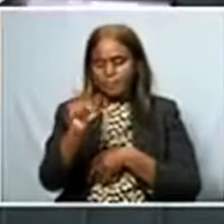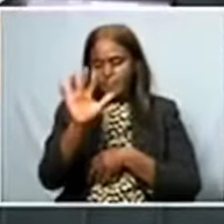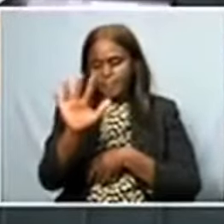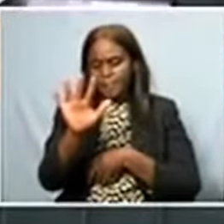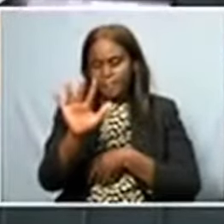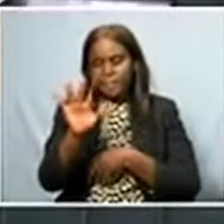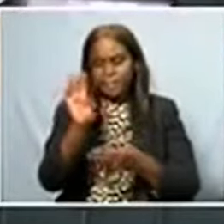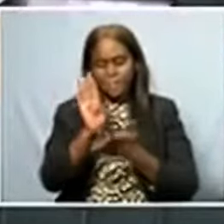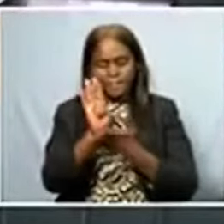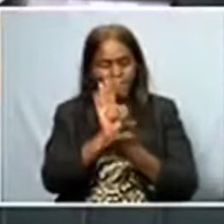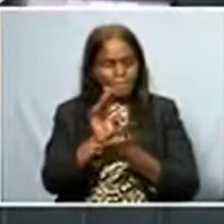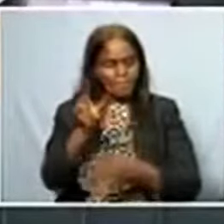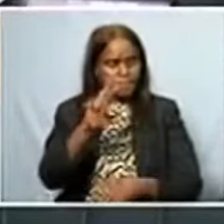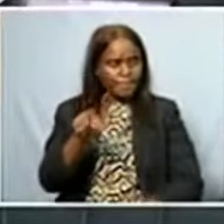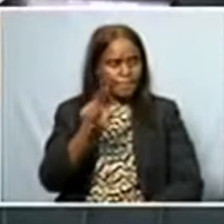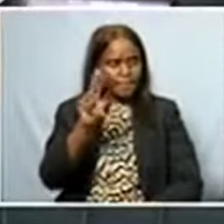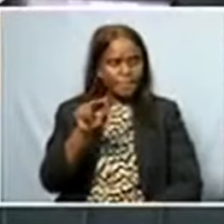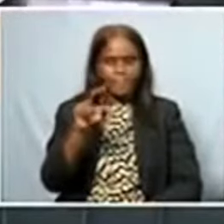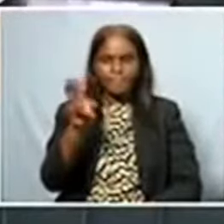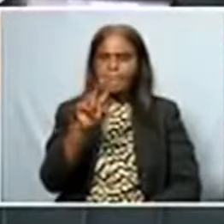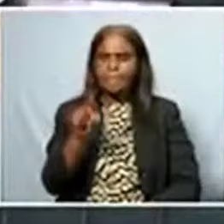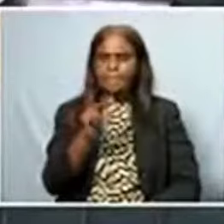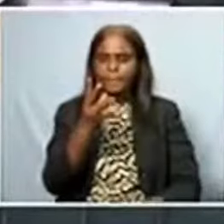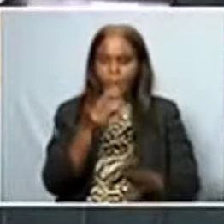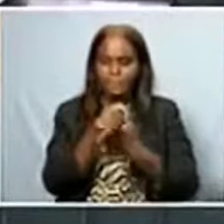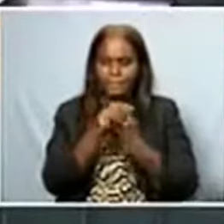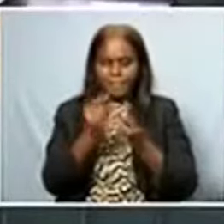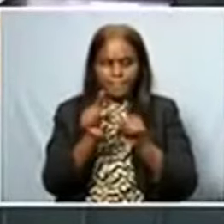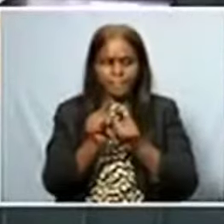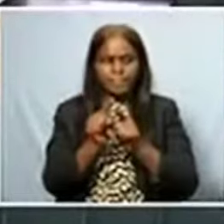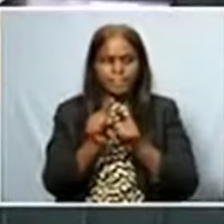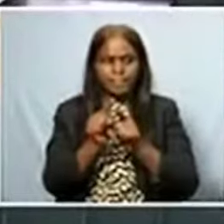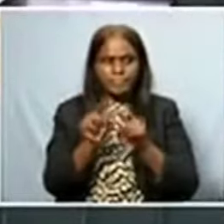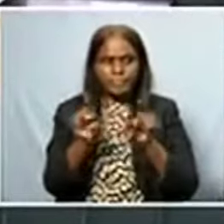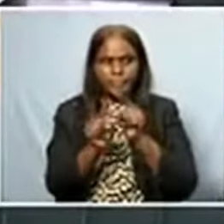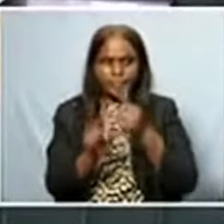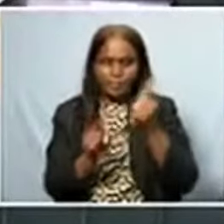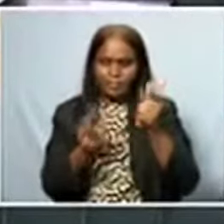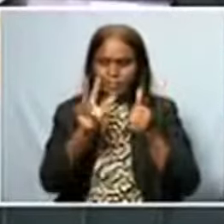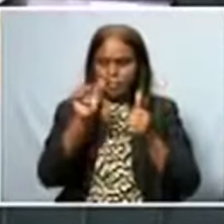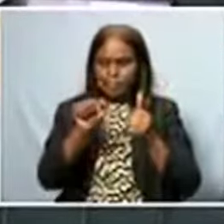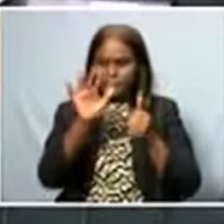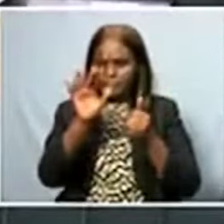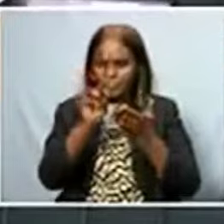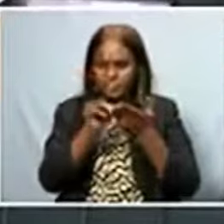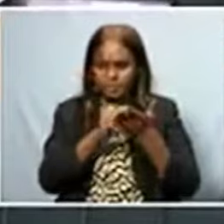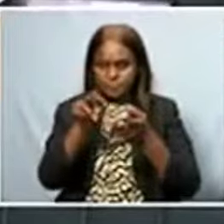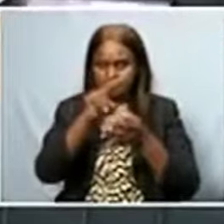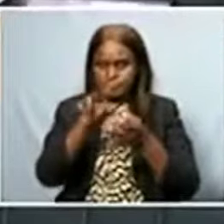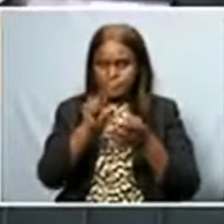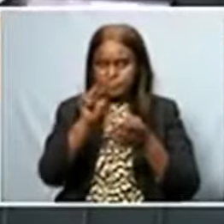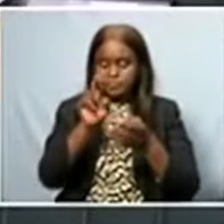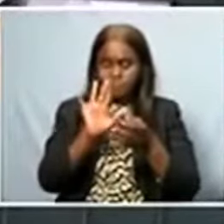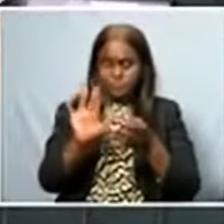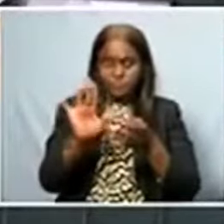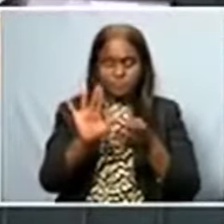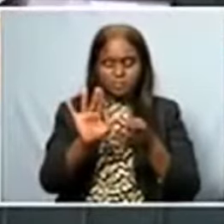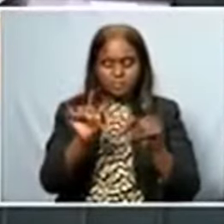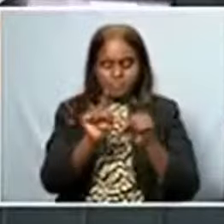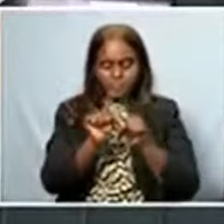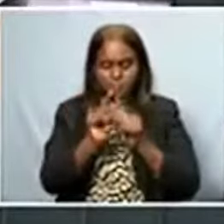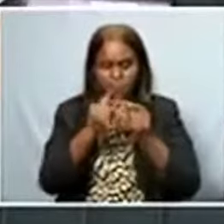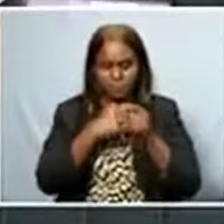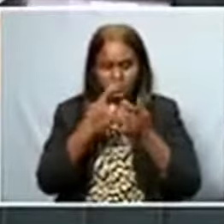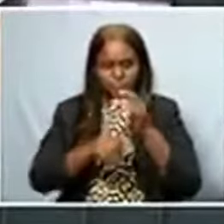3.5 billion United States dollars, and another 3.5 billion United States dollars